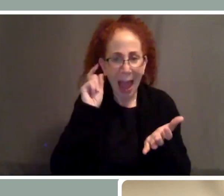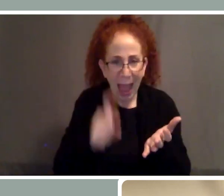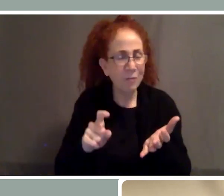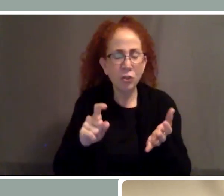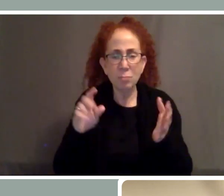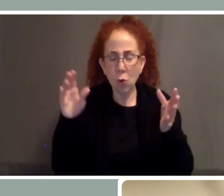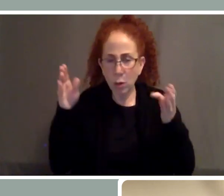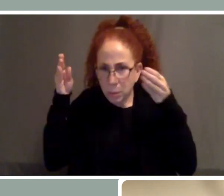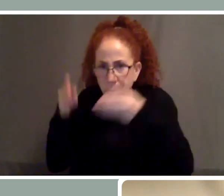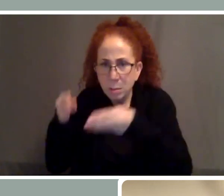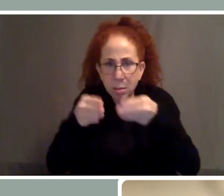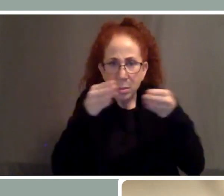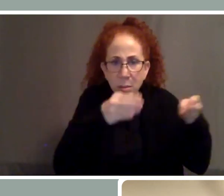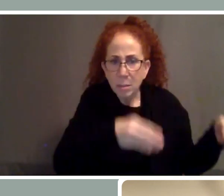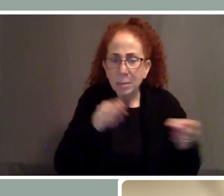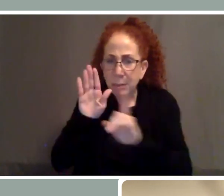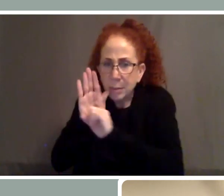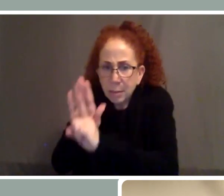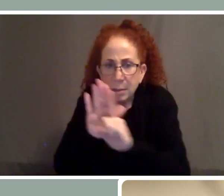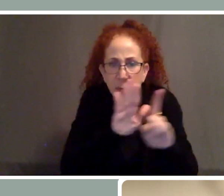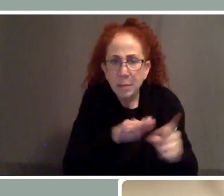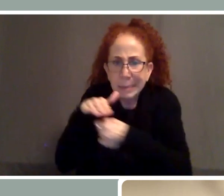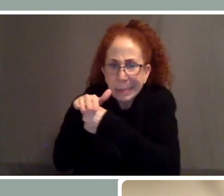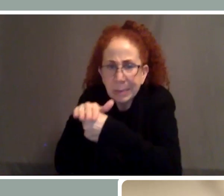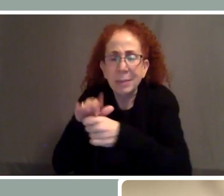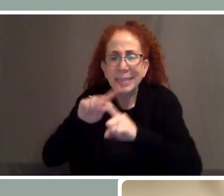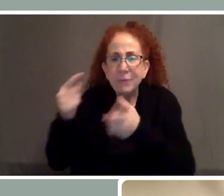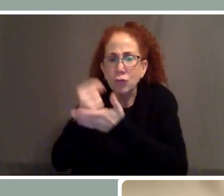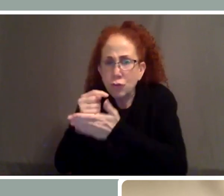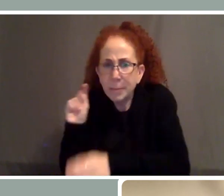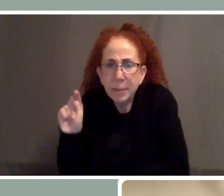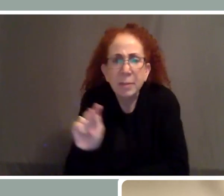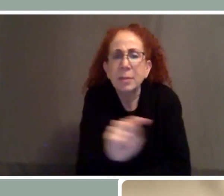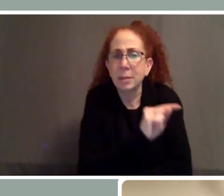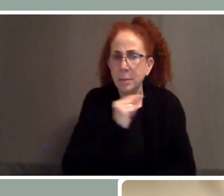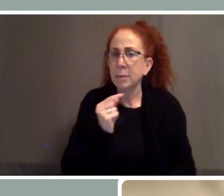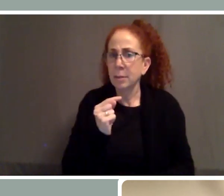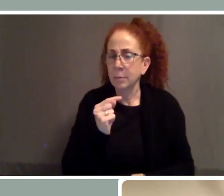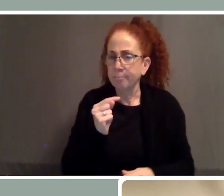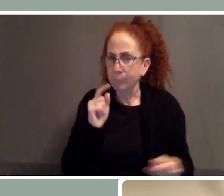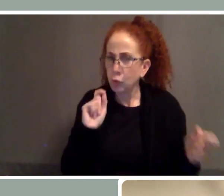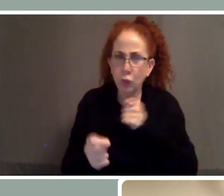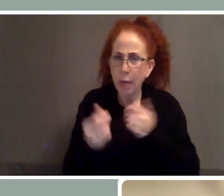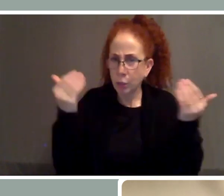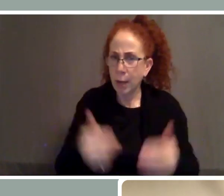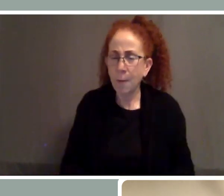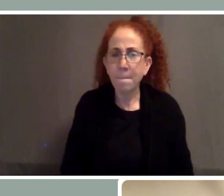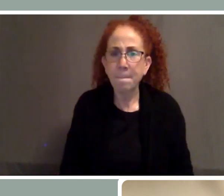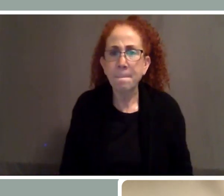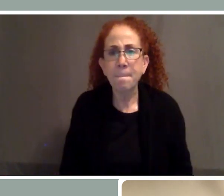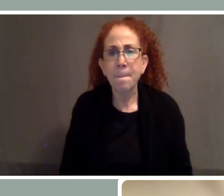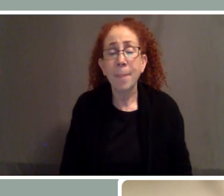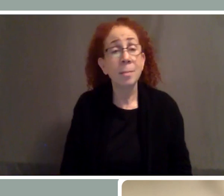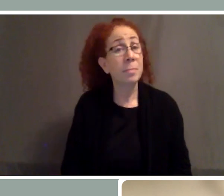to think of cancer in a more individual way, and trying to have a treatment that works for one person won't necessarily work for the other. But